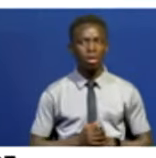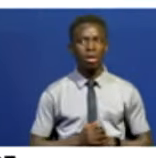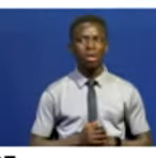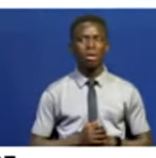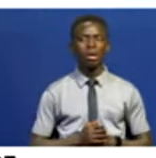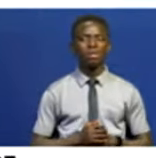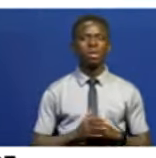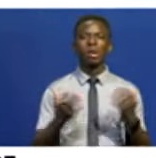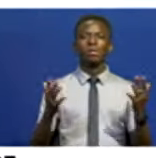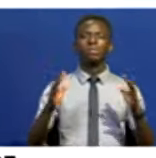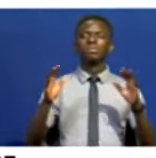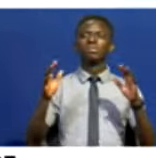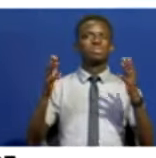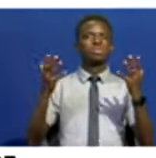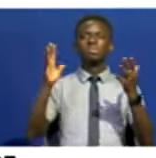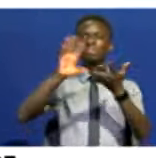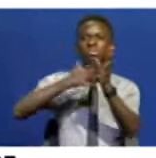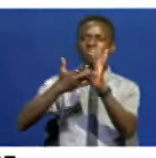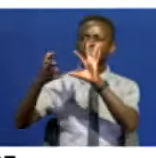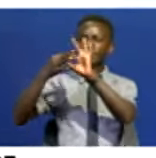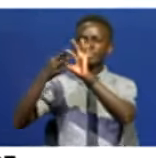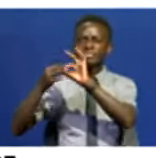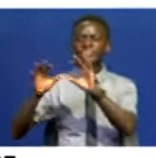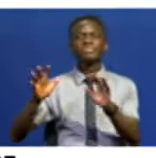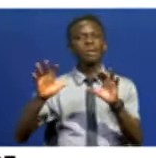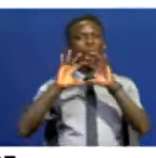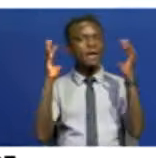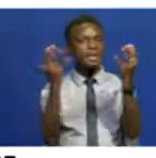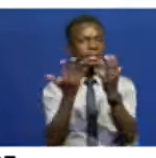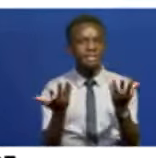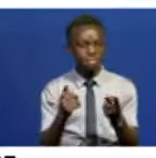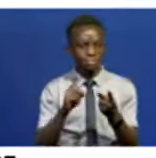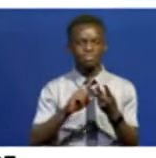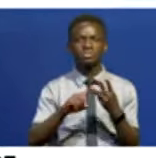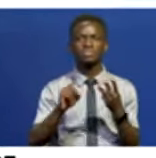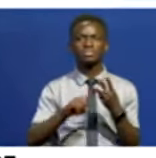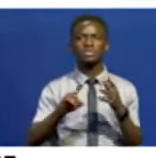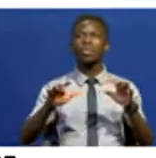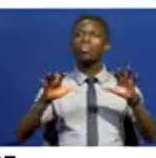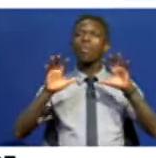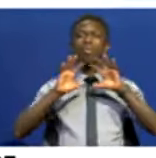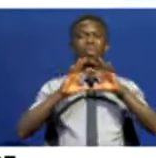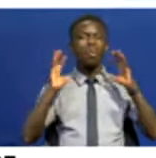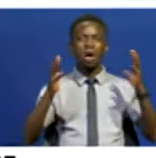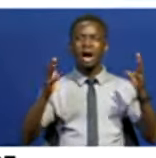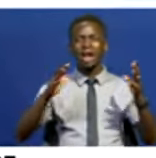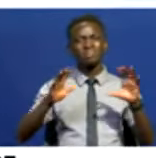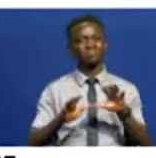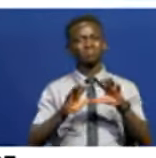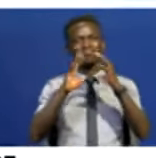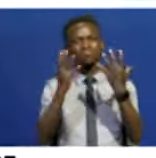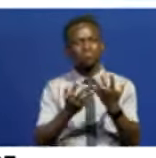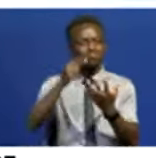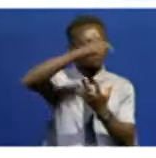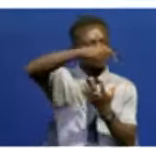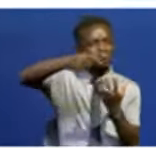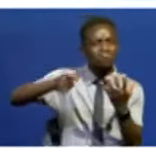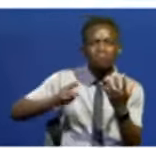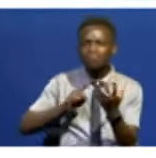continental networks, and even a global market for the products that you manufacture in